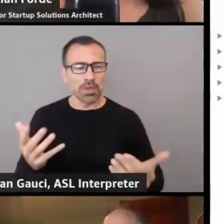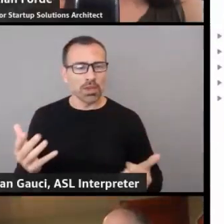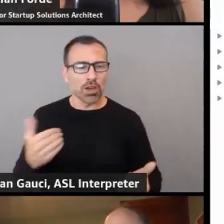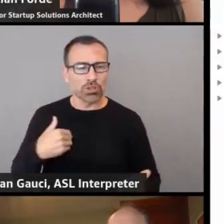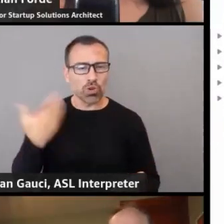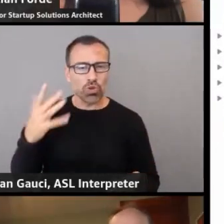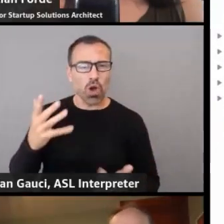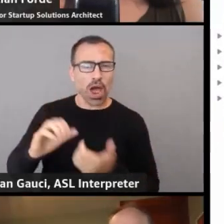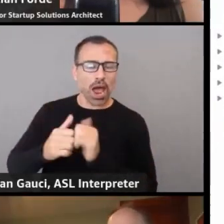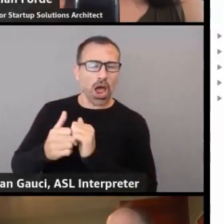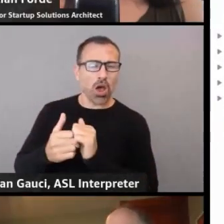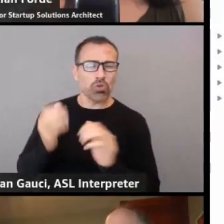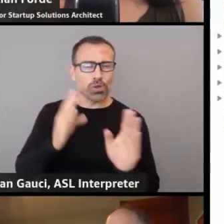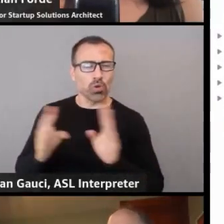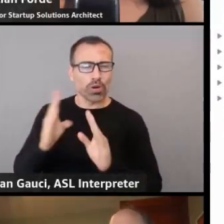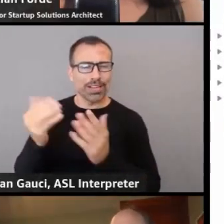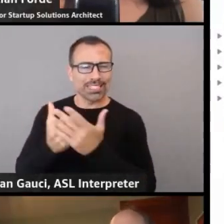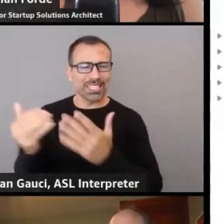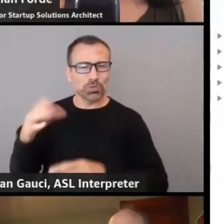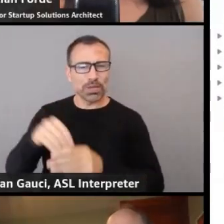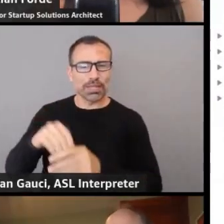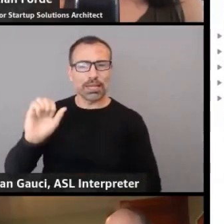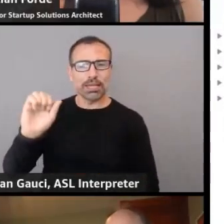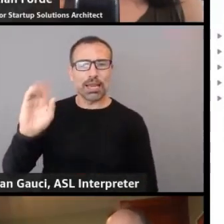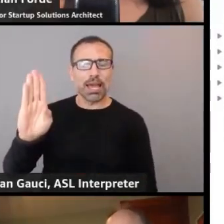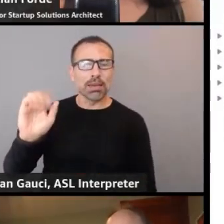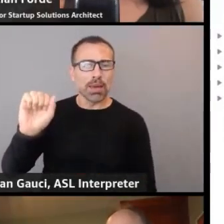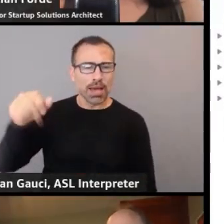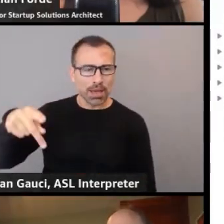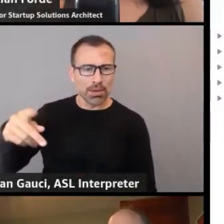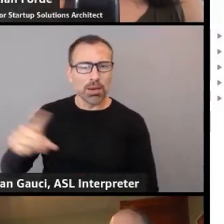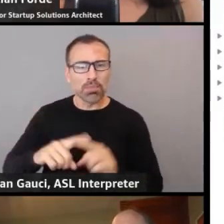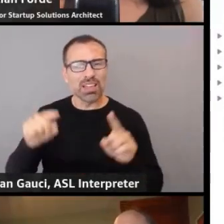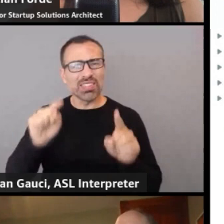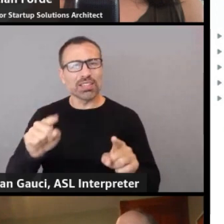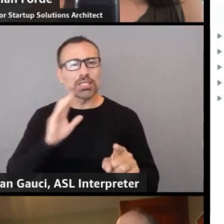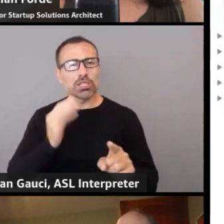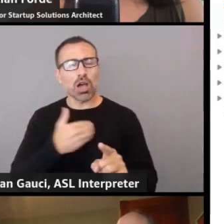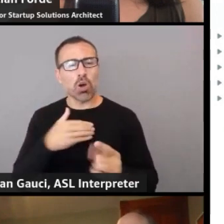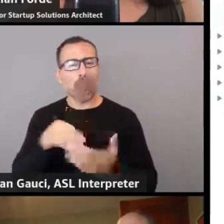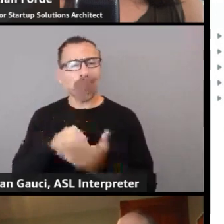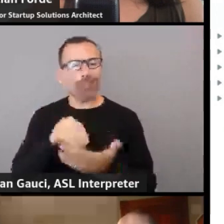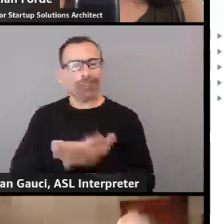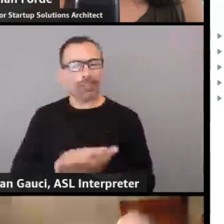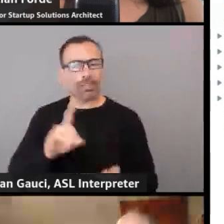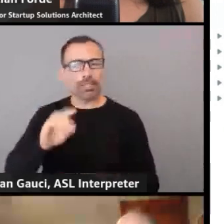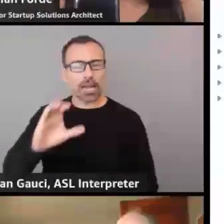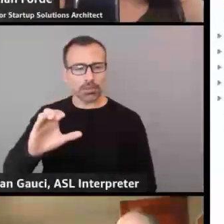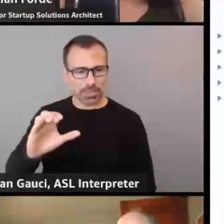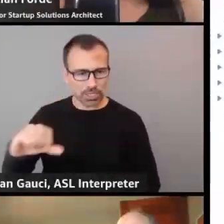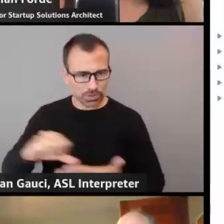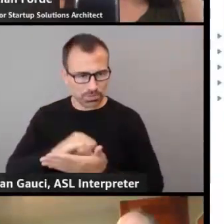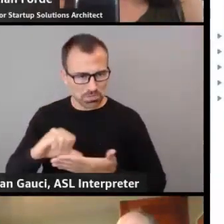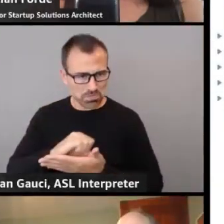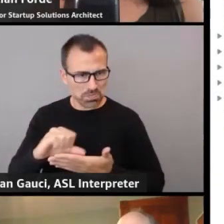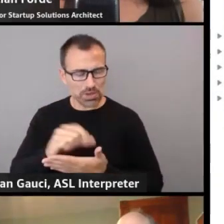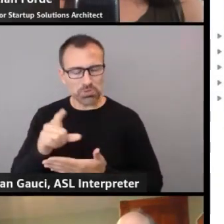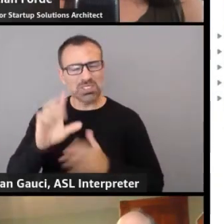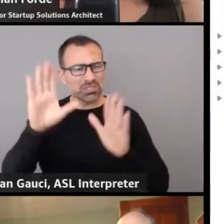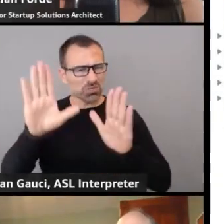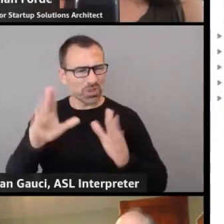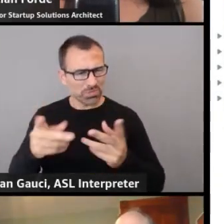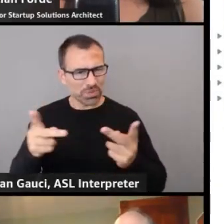how we organize our documentation. So I just started out on our documentation page, which is a great place to get started. We've